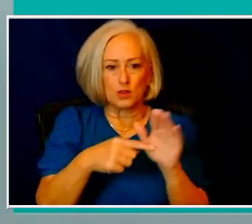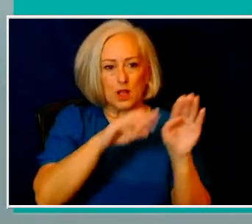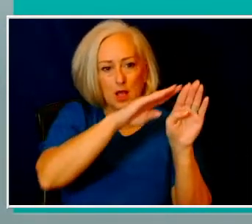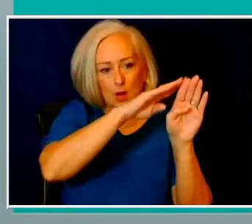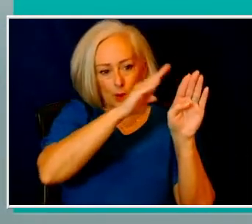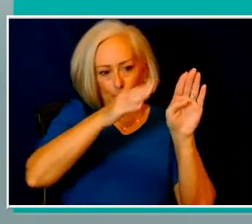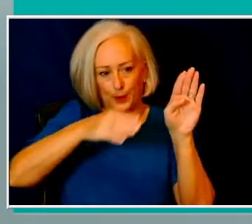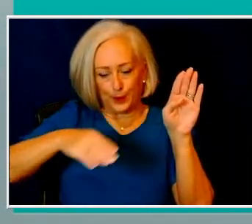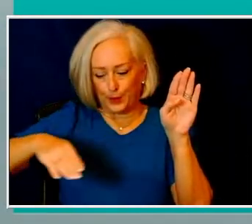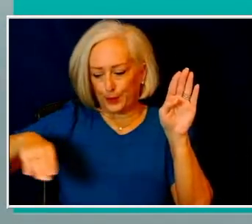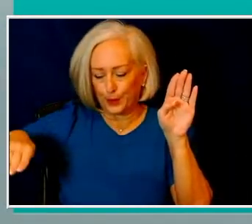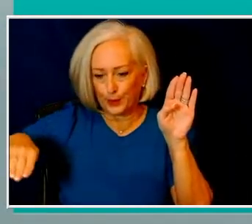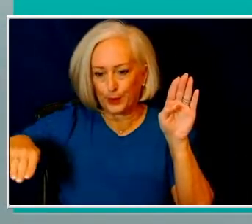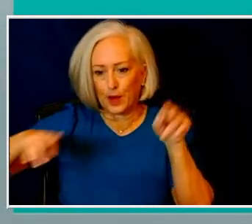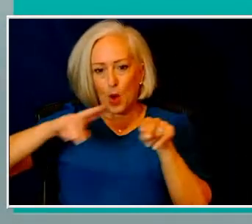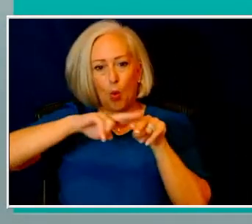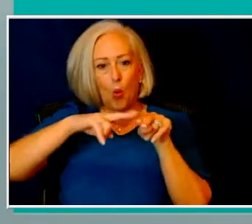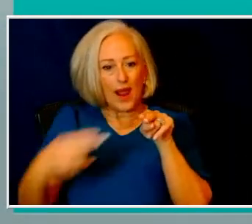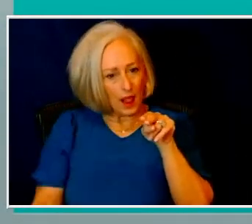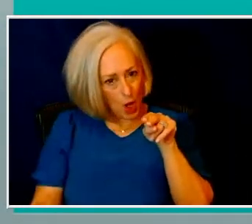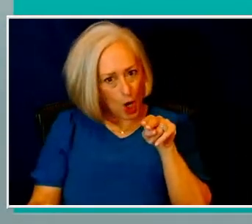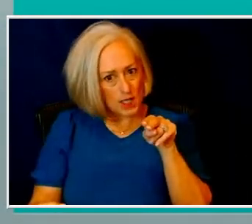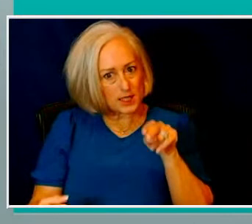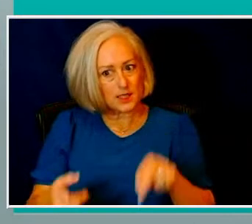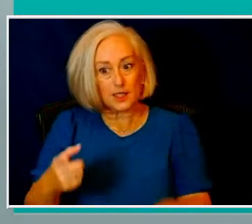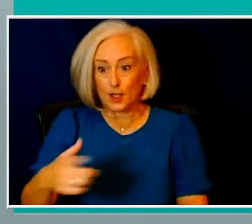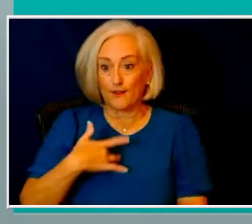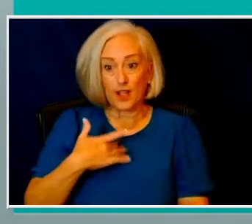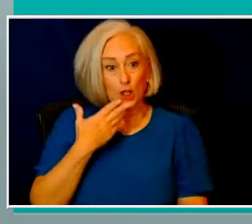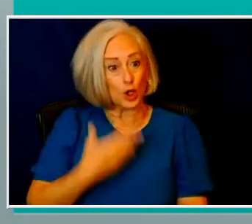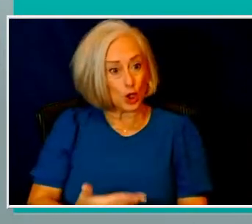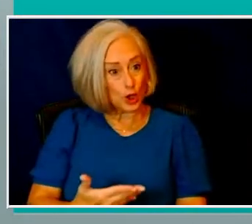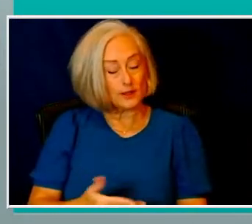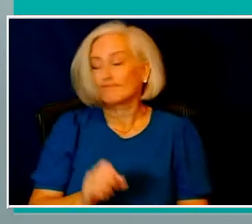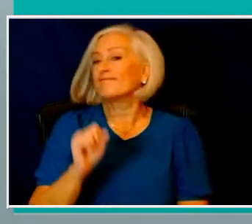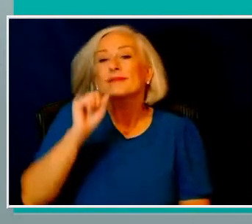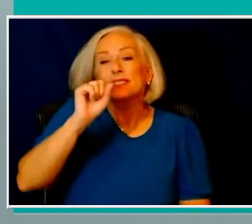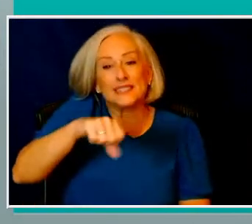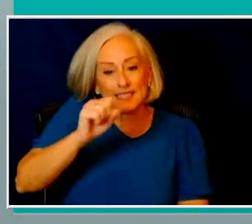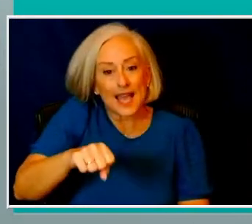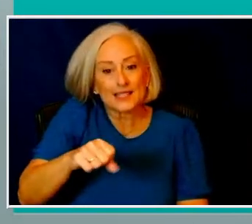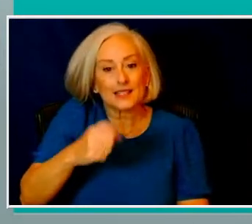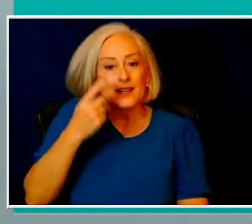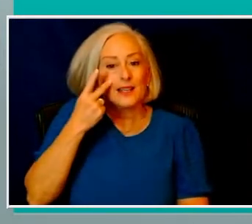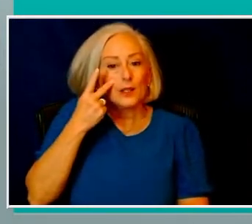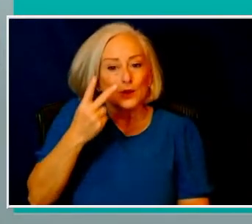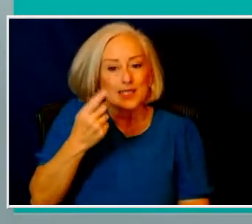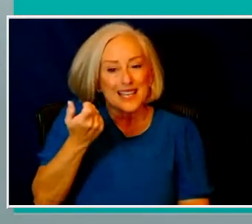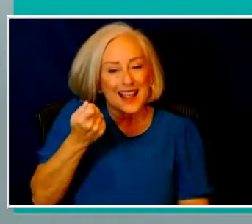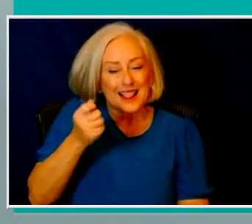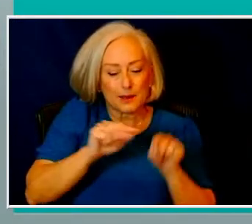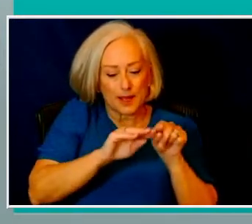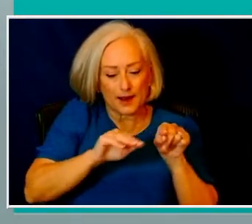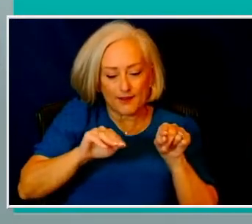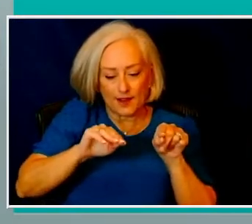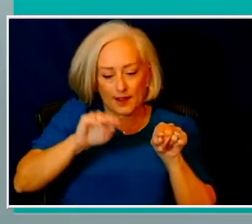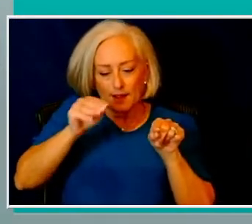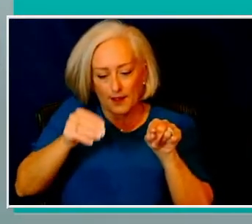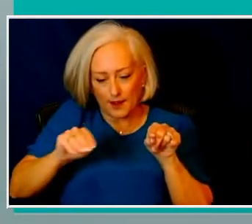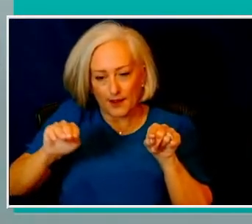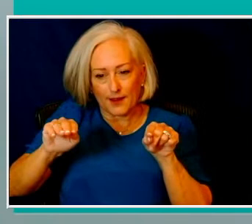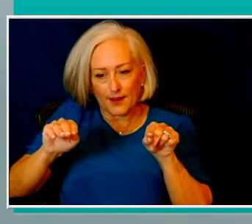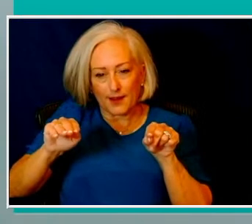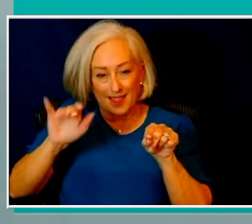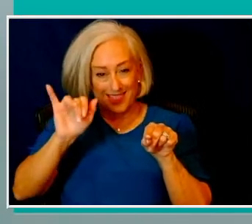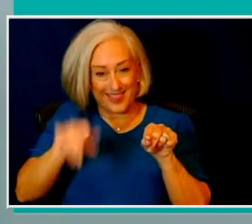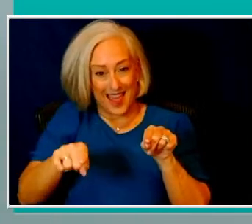got to feel good. It does. And on those days you see a little peak, the days you see a little peak